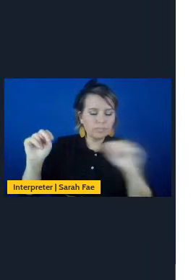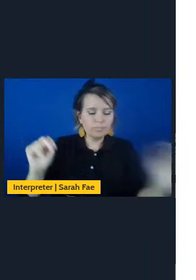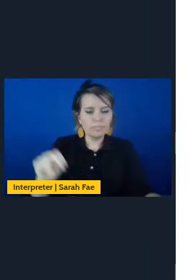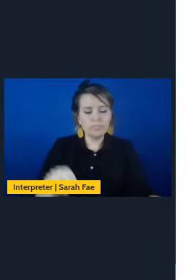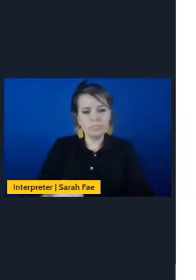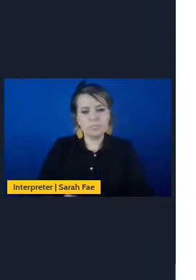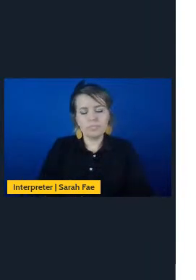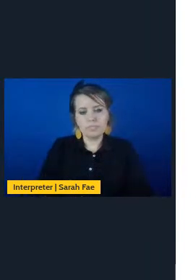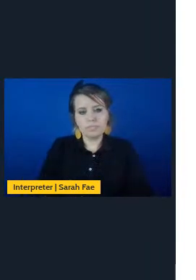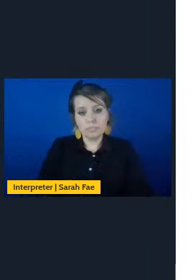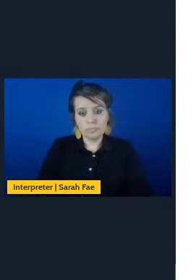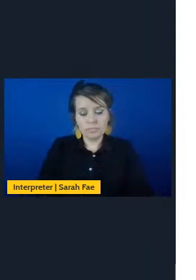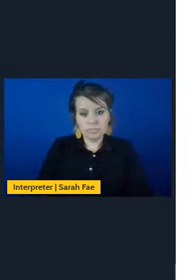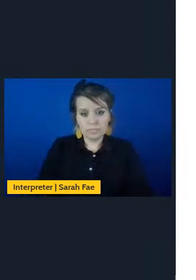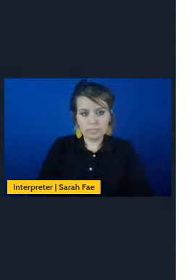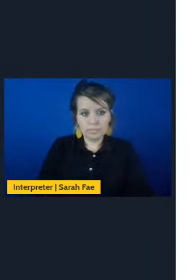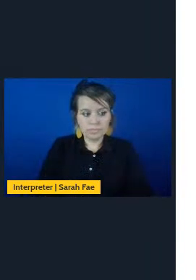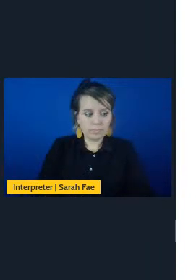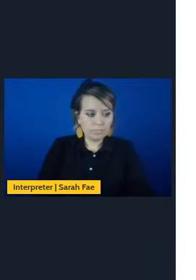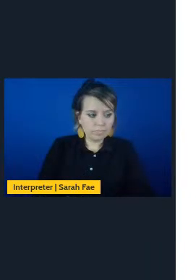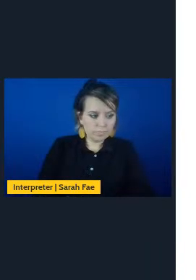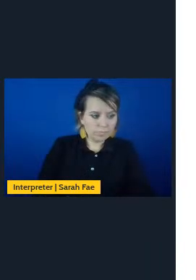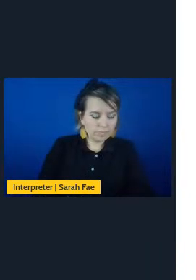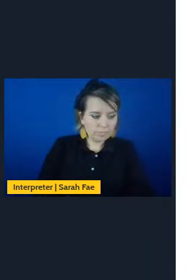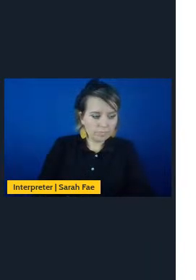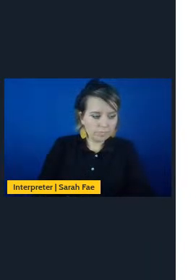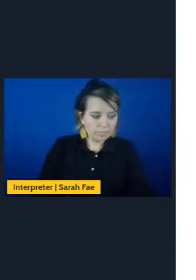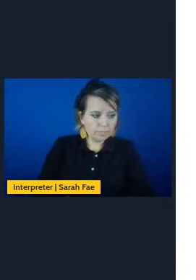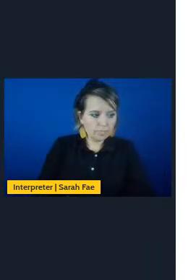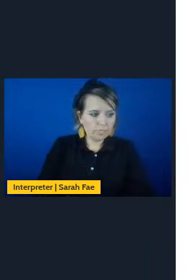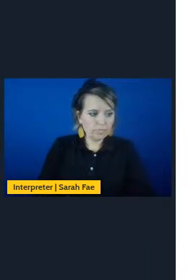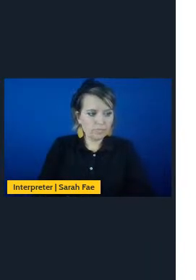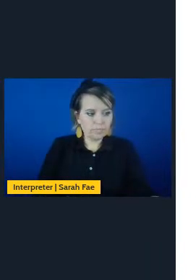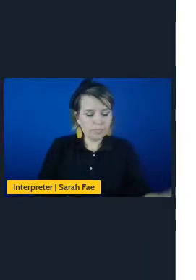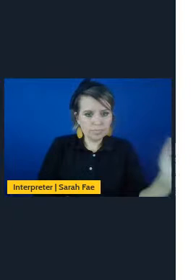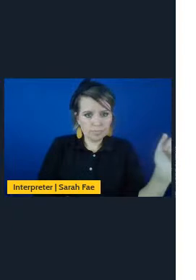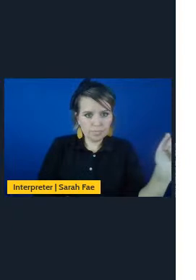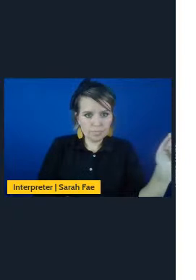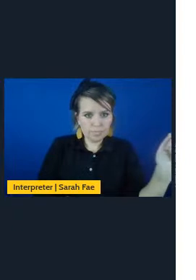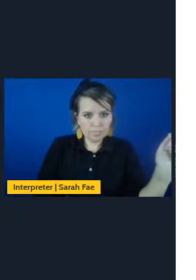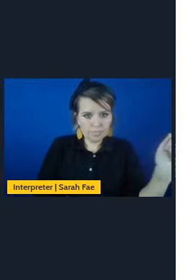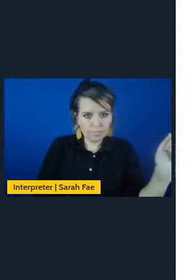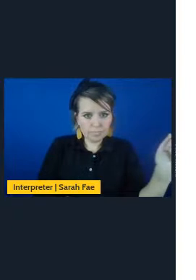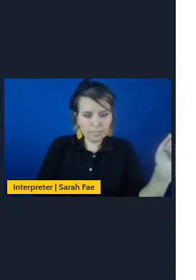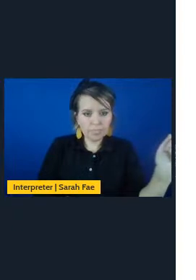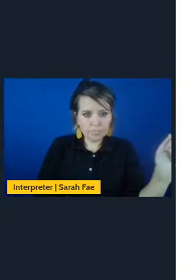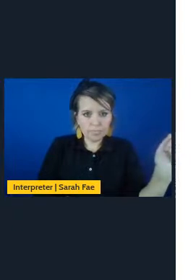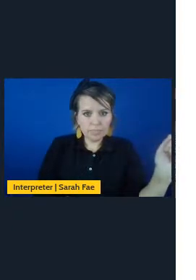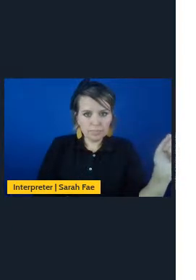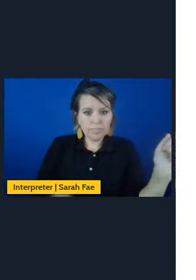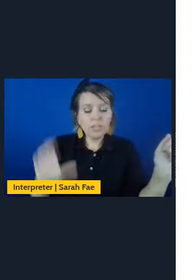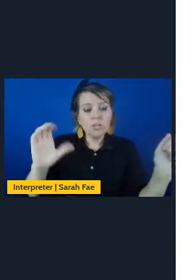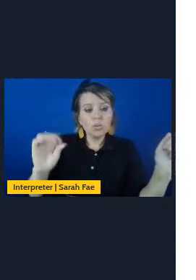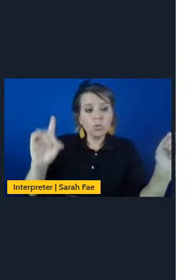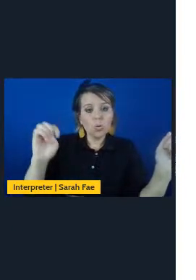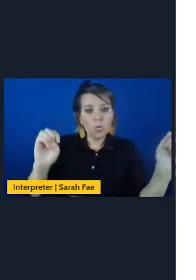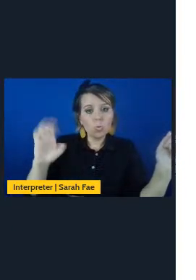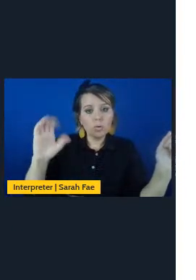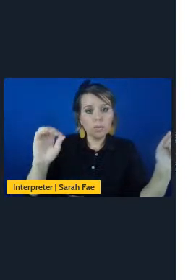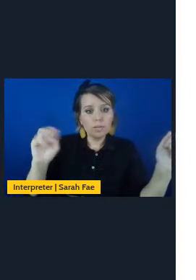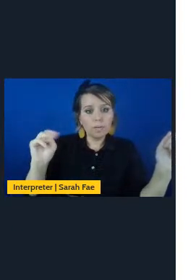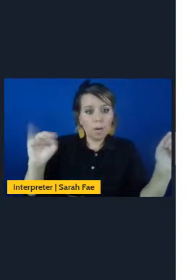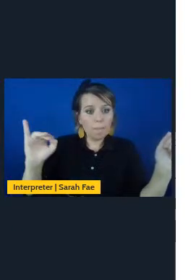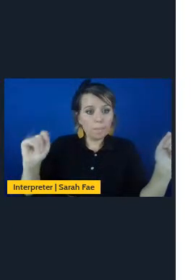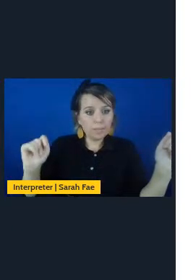We mirror the source repository, the GitHub or Bitbucket repository, to code commit, because it turns out you can subscribe to